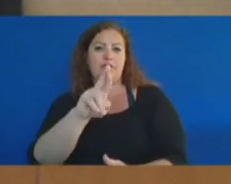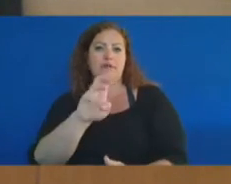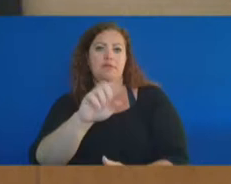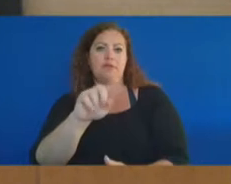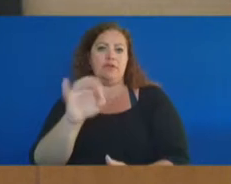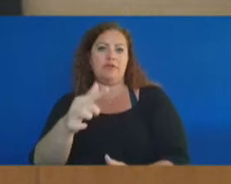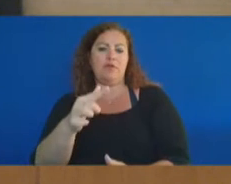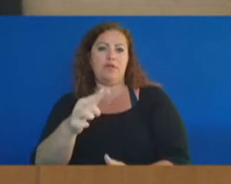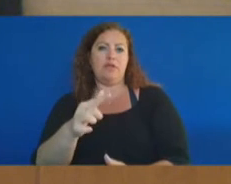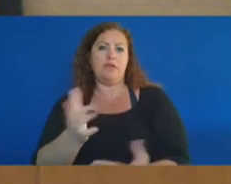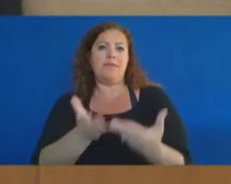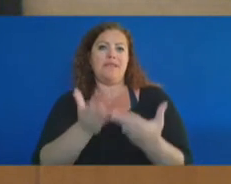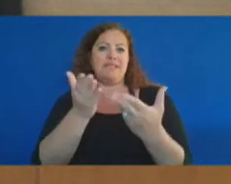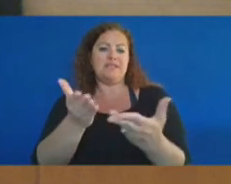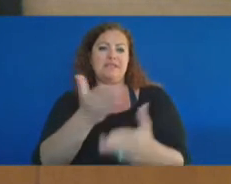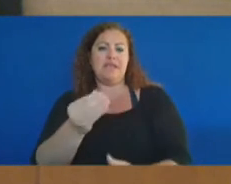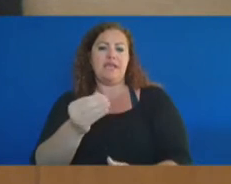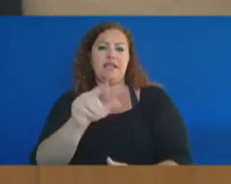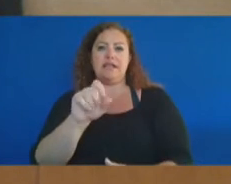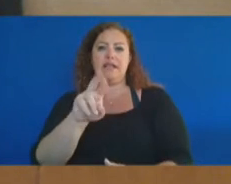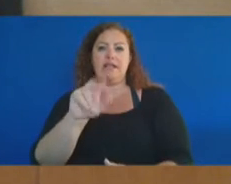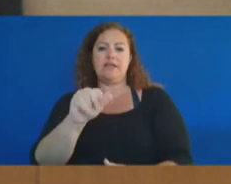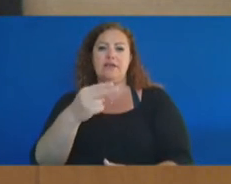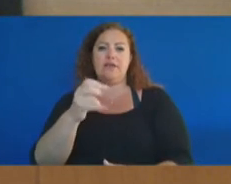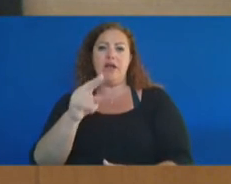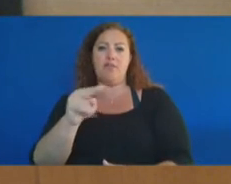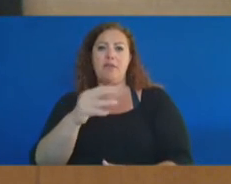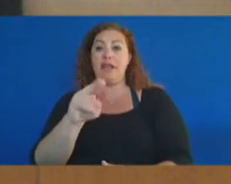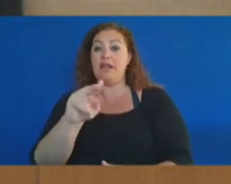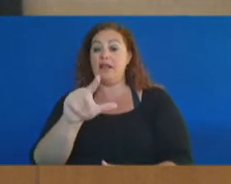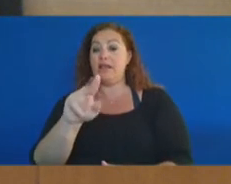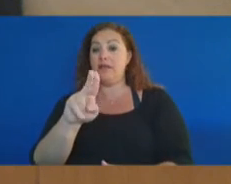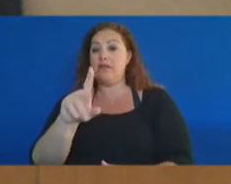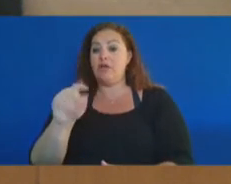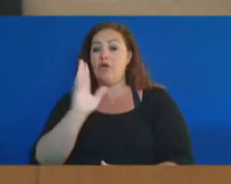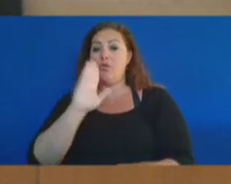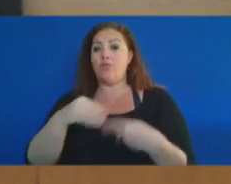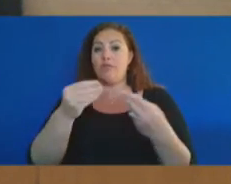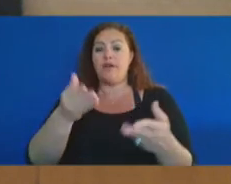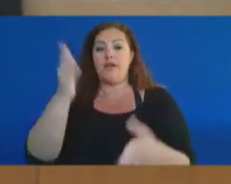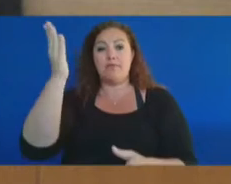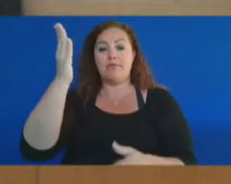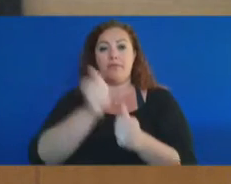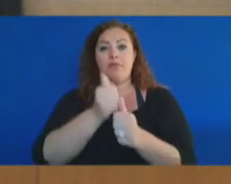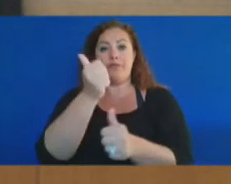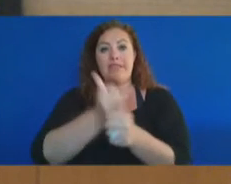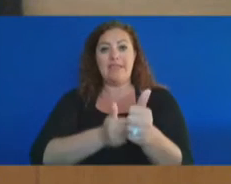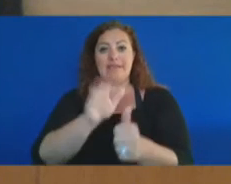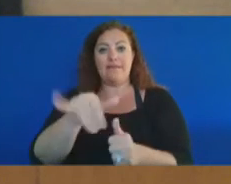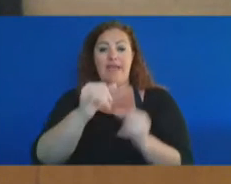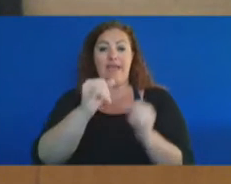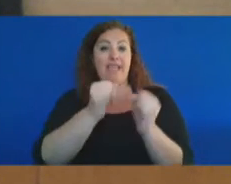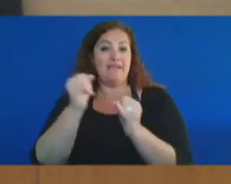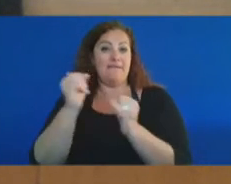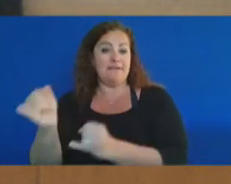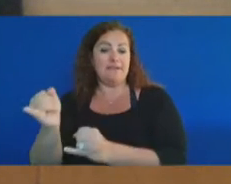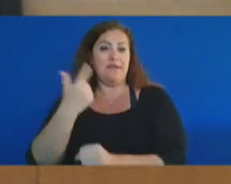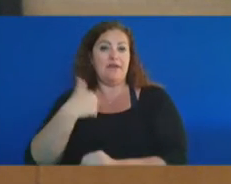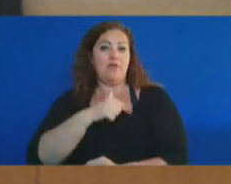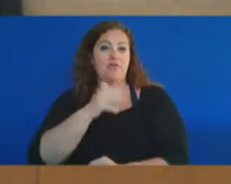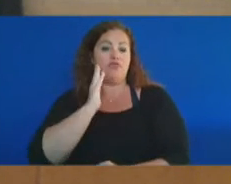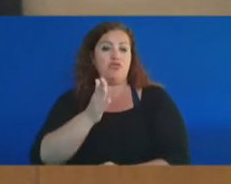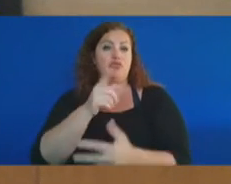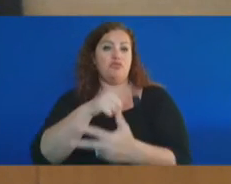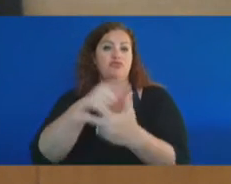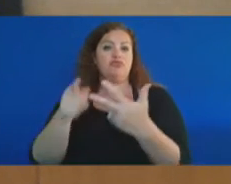U and laa Harmon and the Udo team will be uh providing a presentation on each of those individually so we'll treat those as any